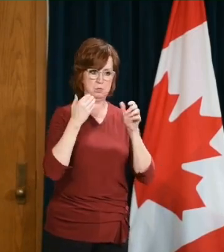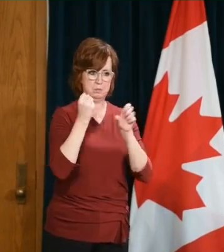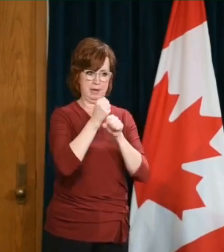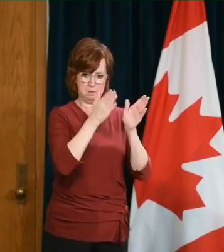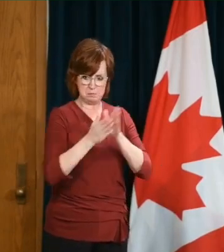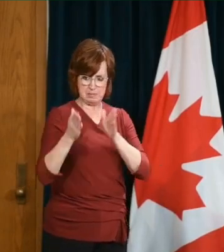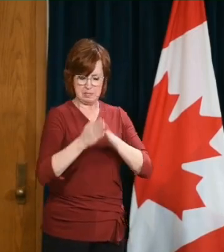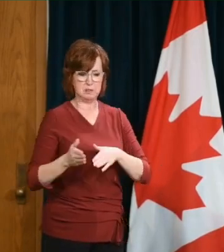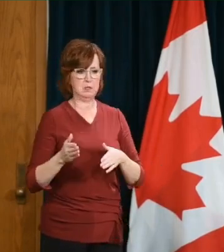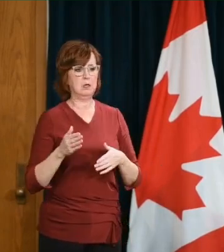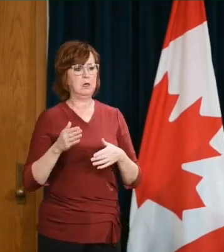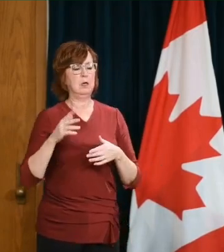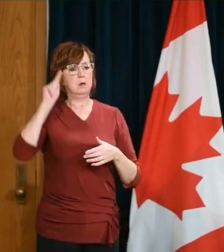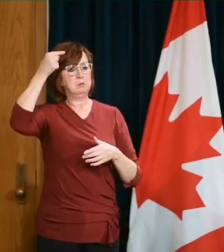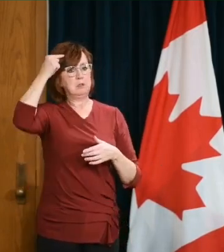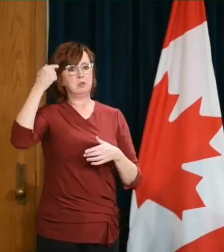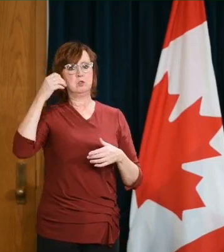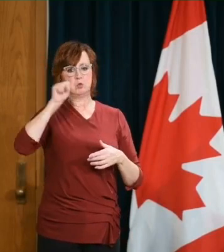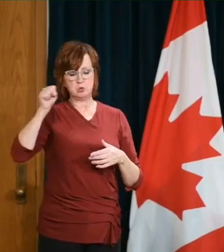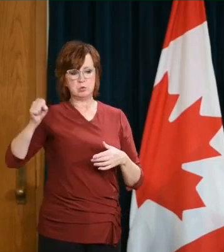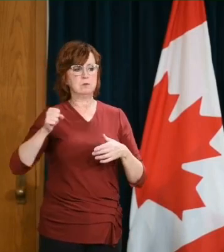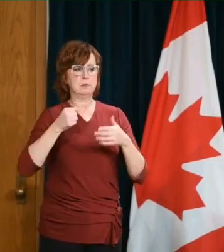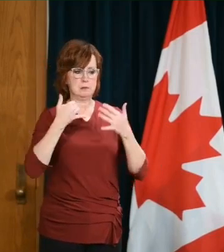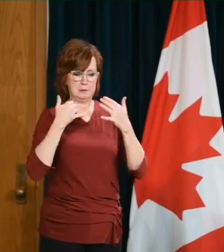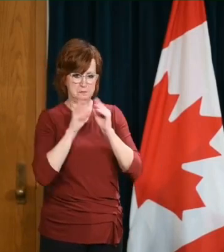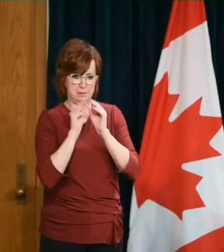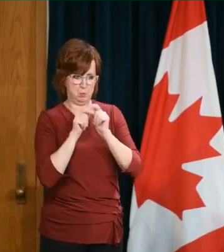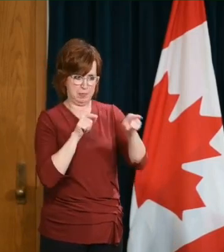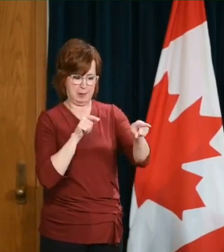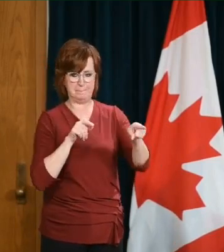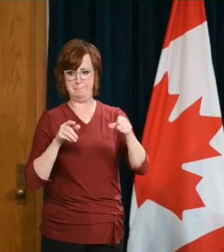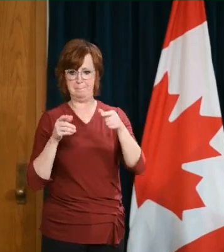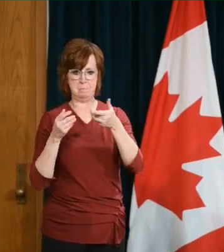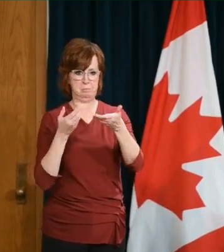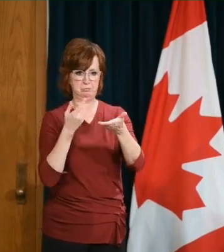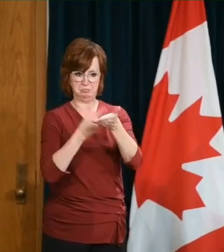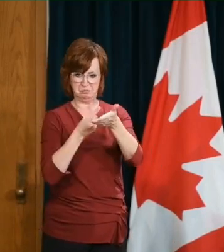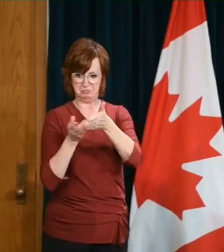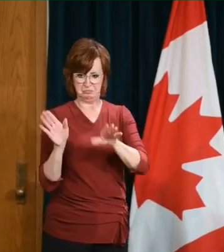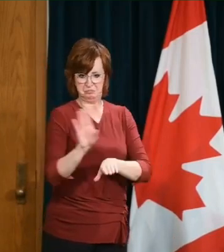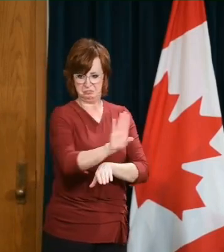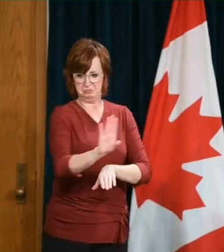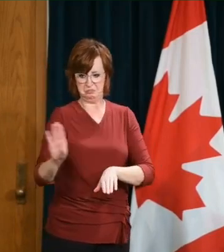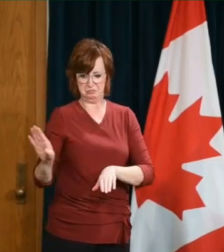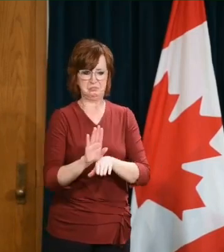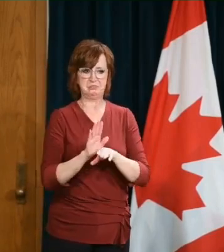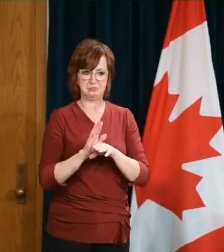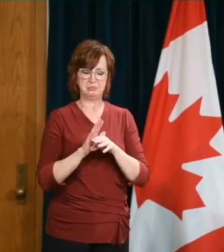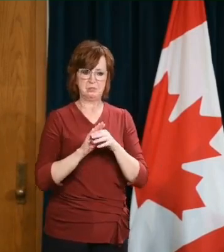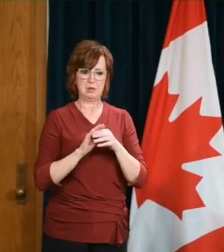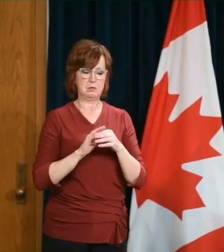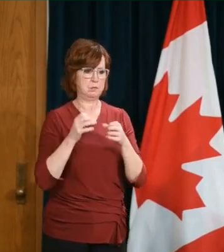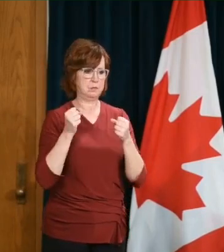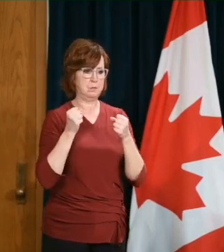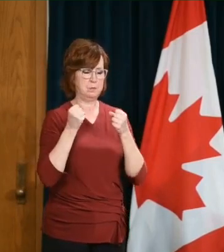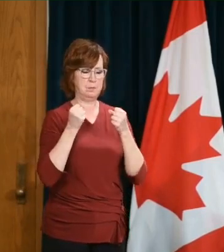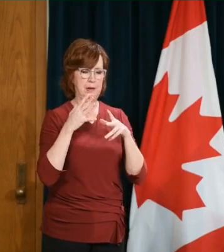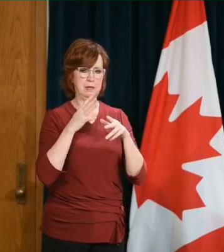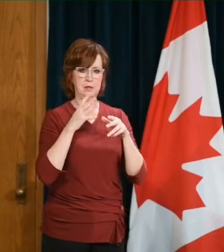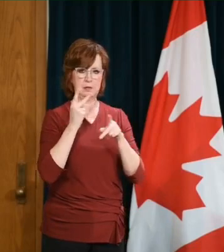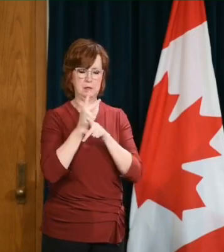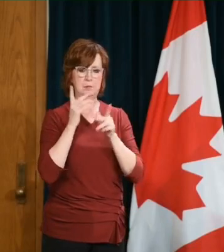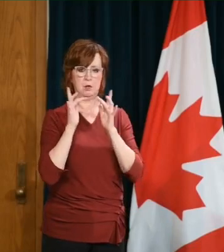continue with the Minister of Social Services and the operators of many of our homeless shelters here in the